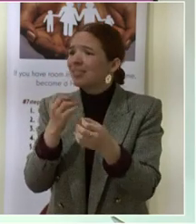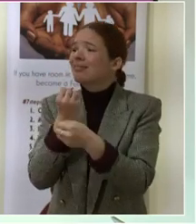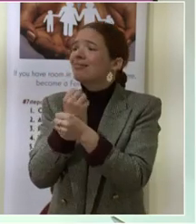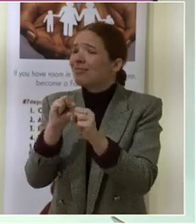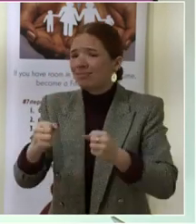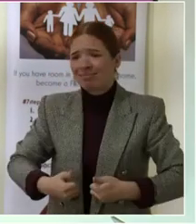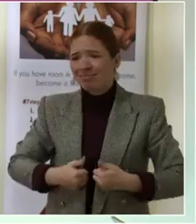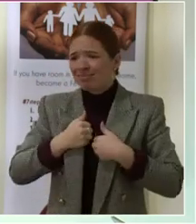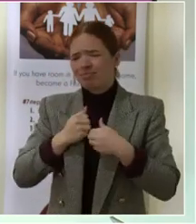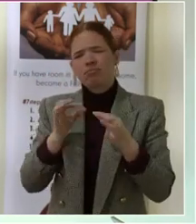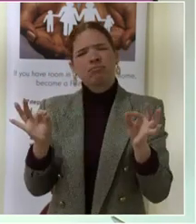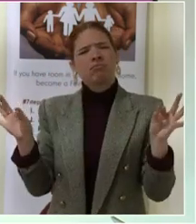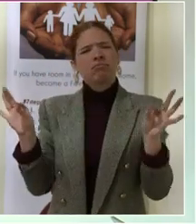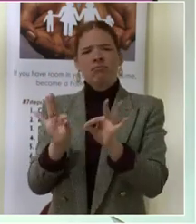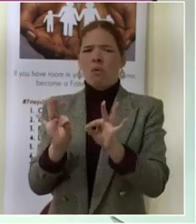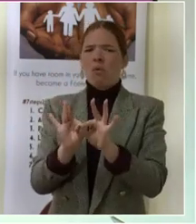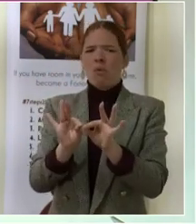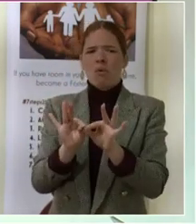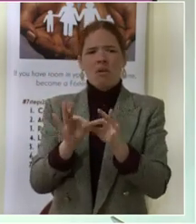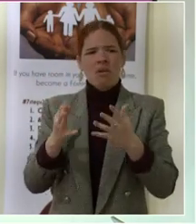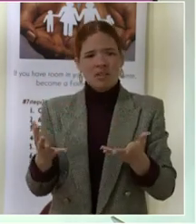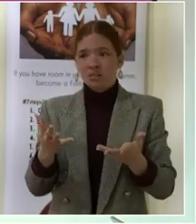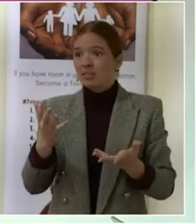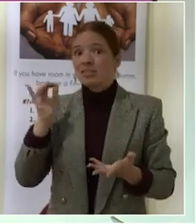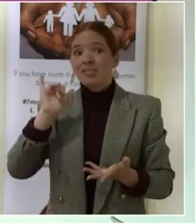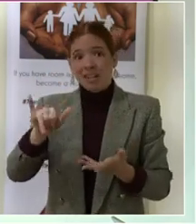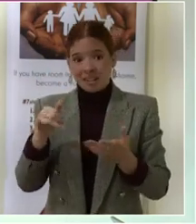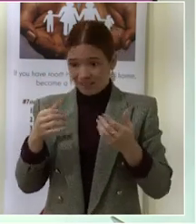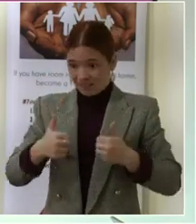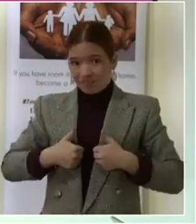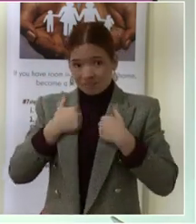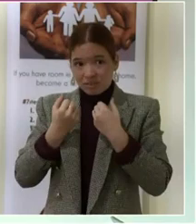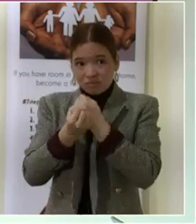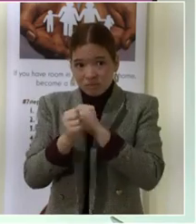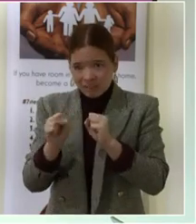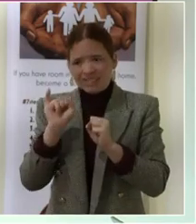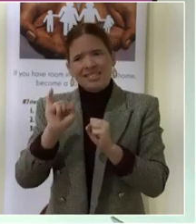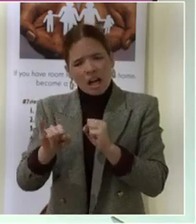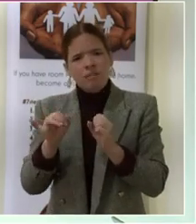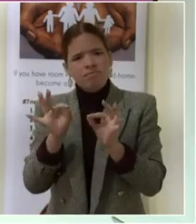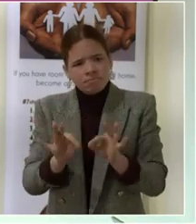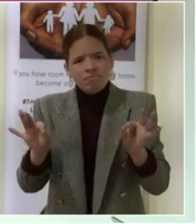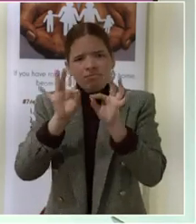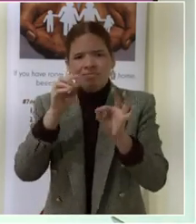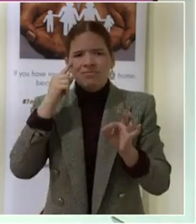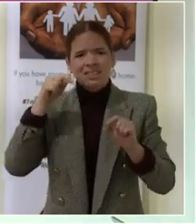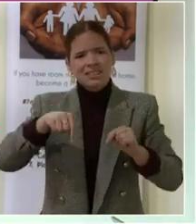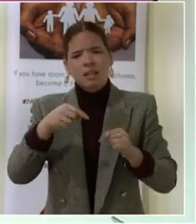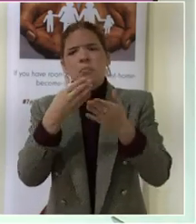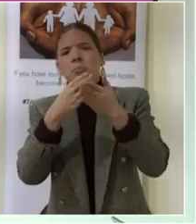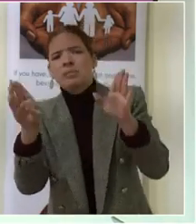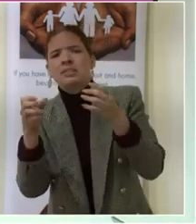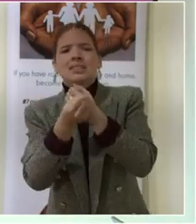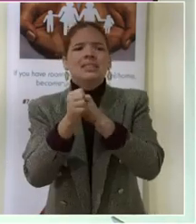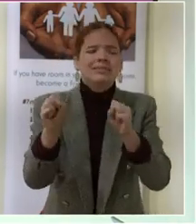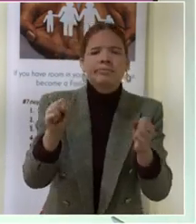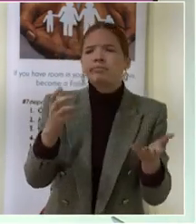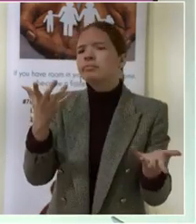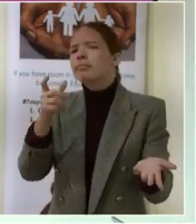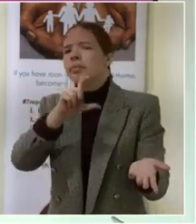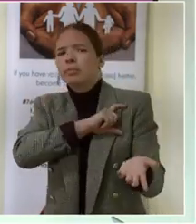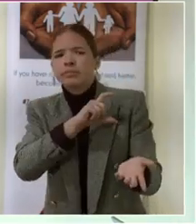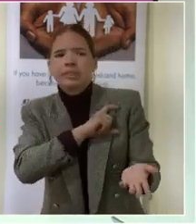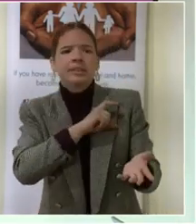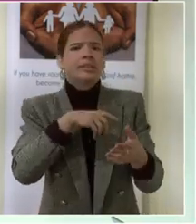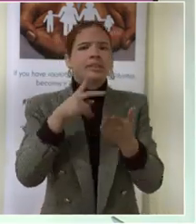And we know that saving lives, when I talk about public safety, whether it's police or opportunity programs or